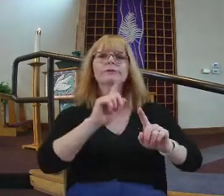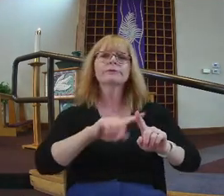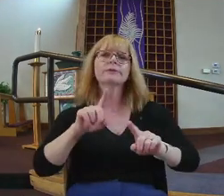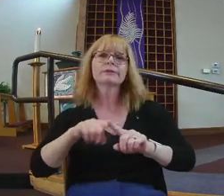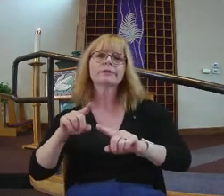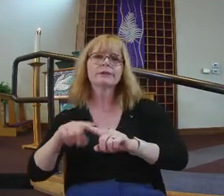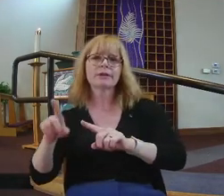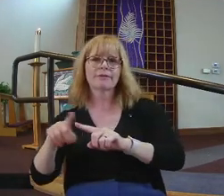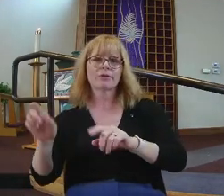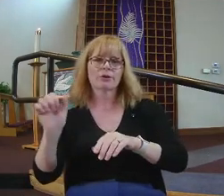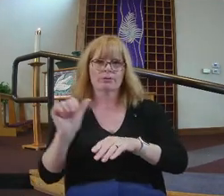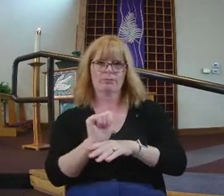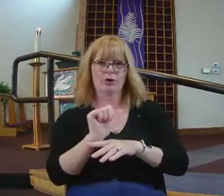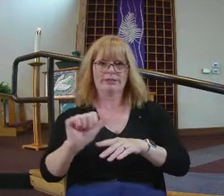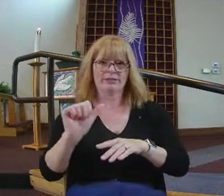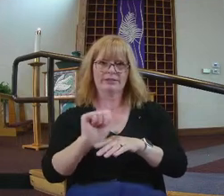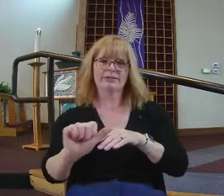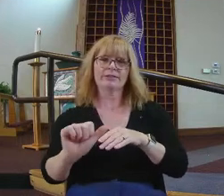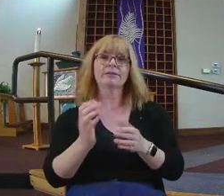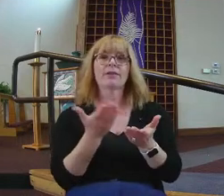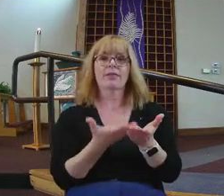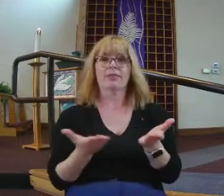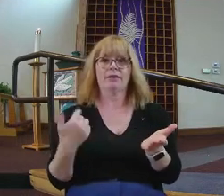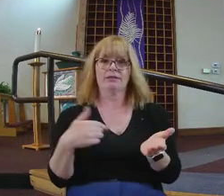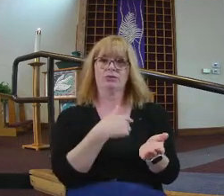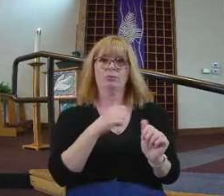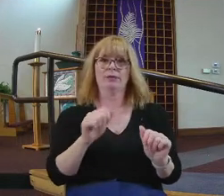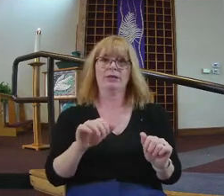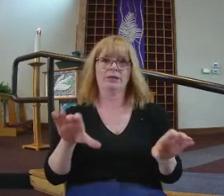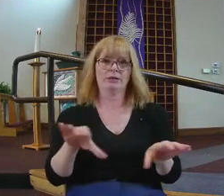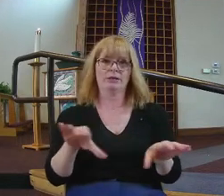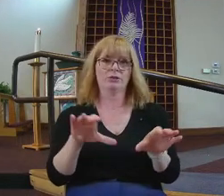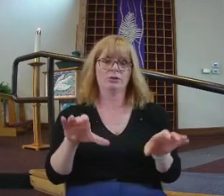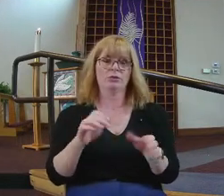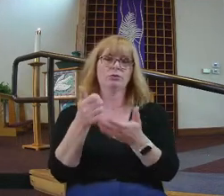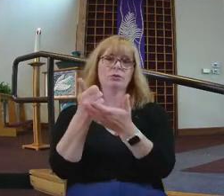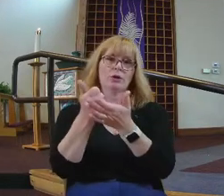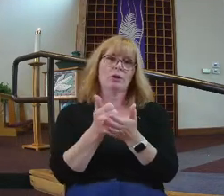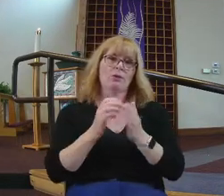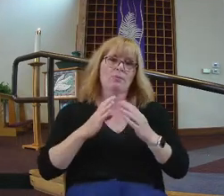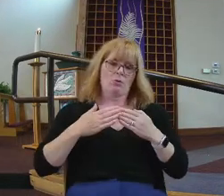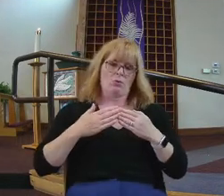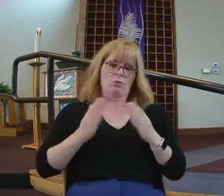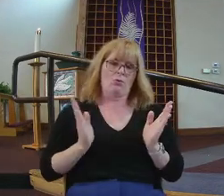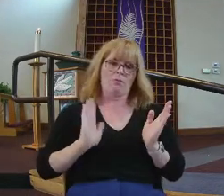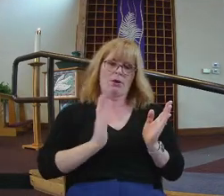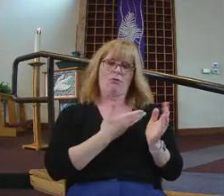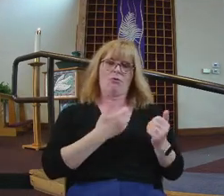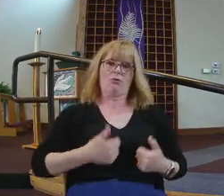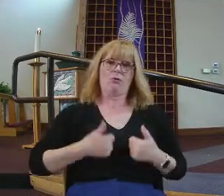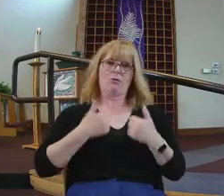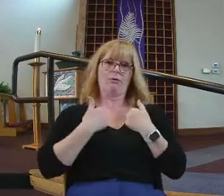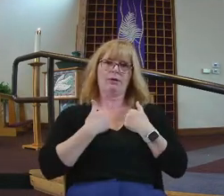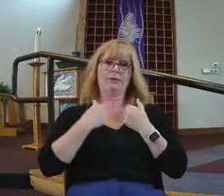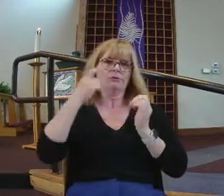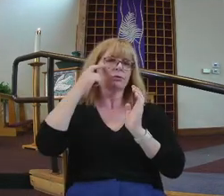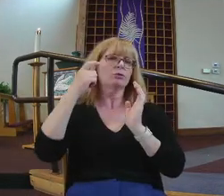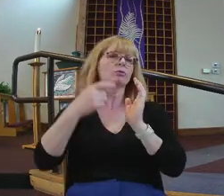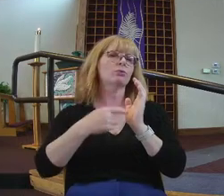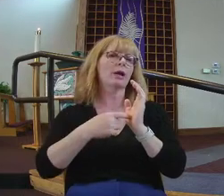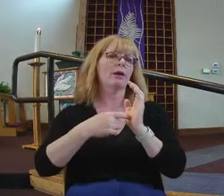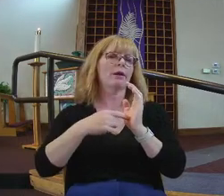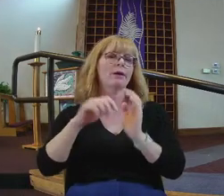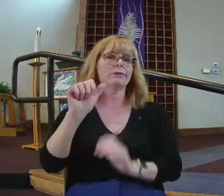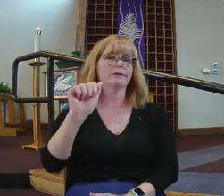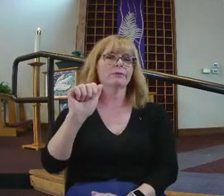some things that we can do to help open up our lives and recognize what she calls altars in